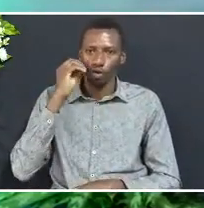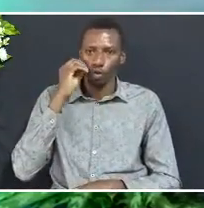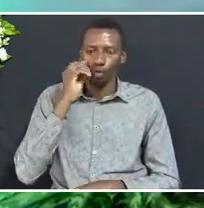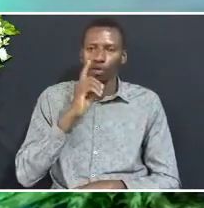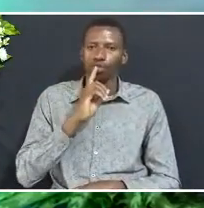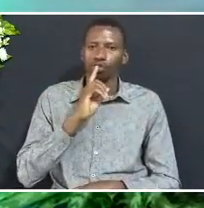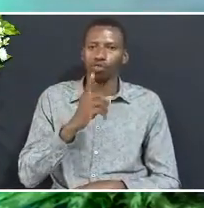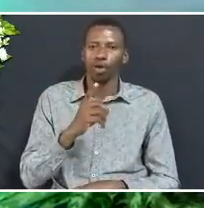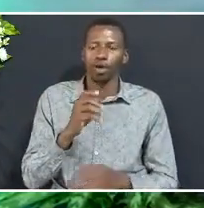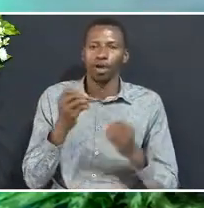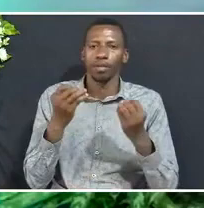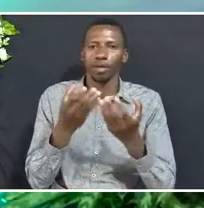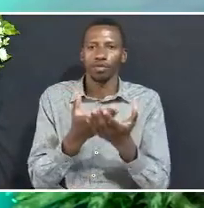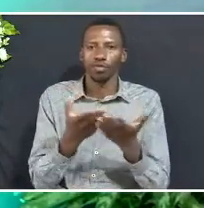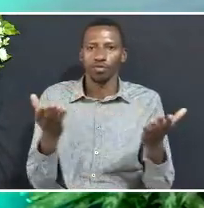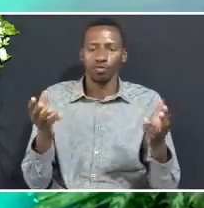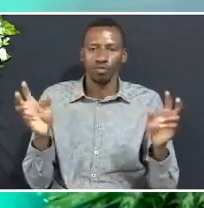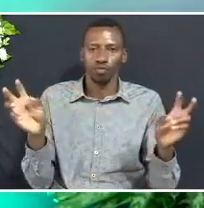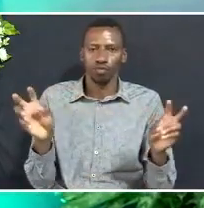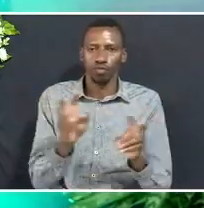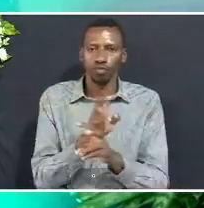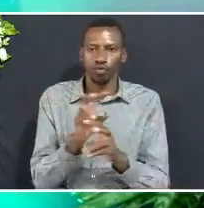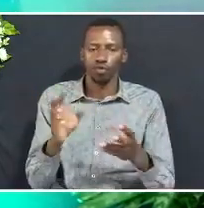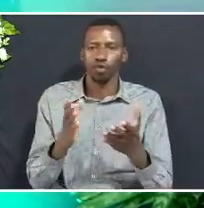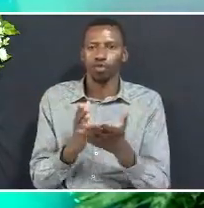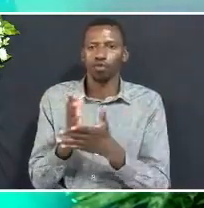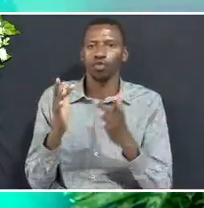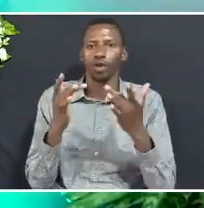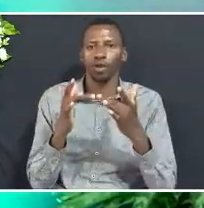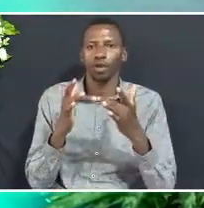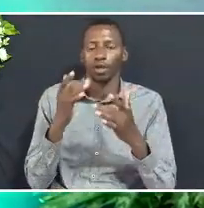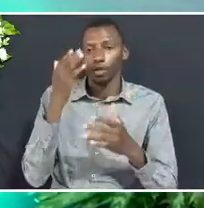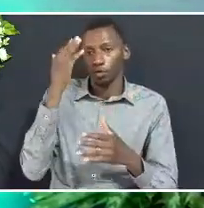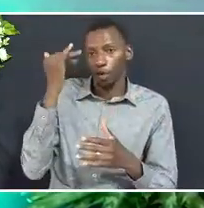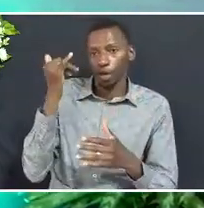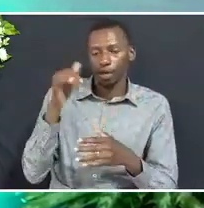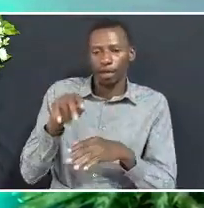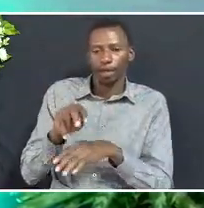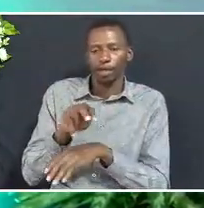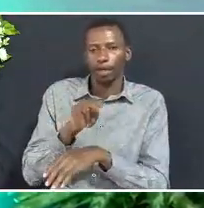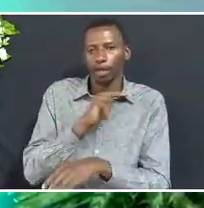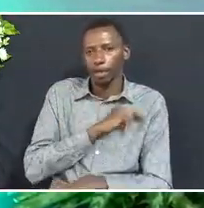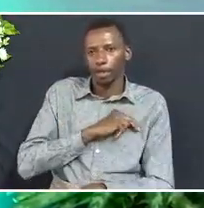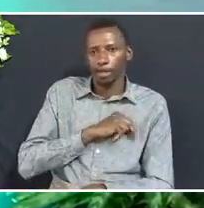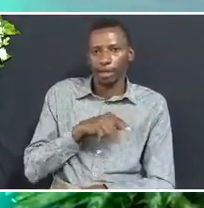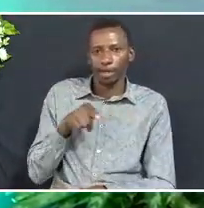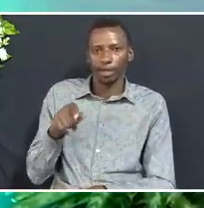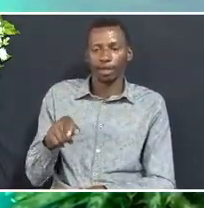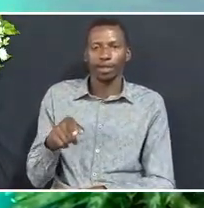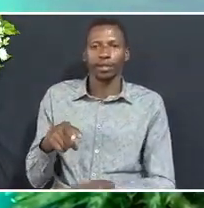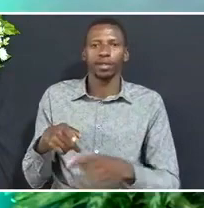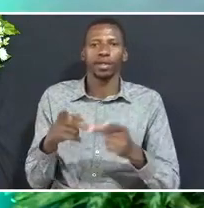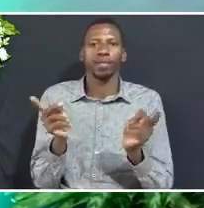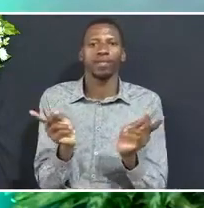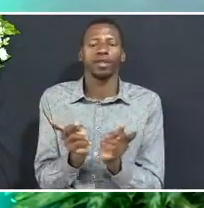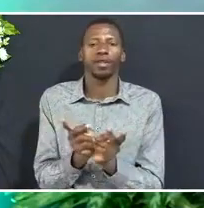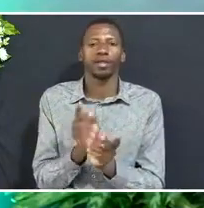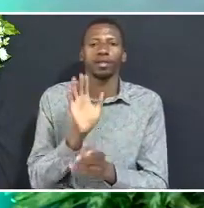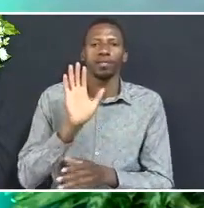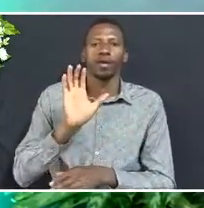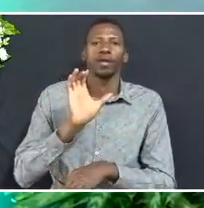watching online because of the nature of this place where your church is. So I want us to